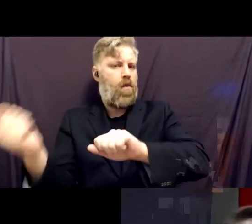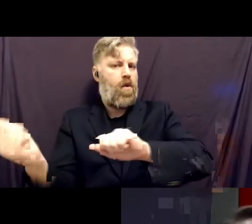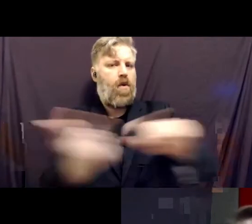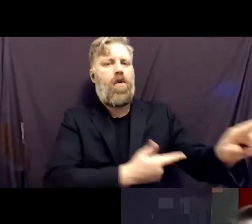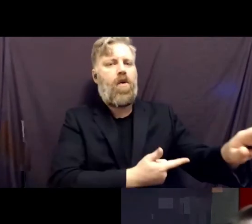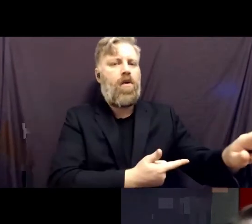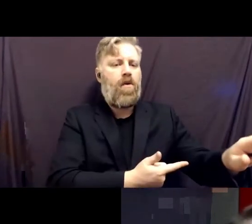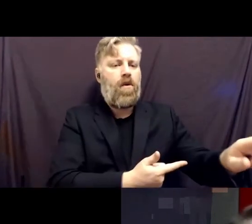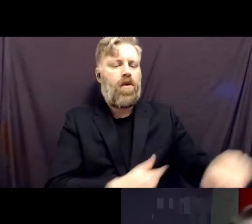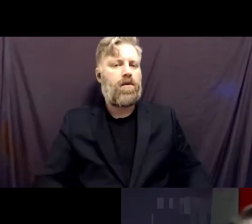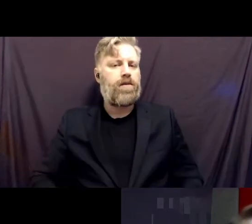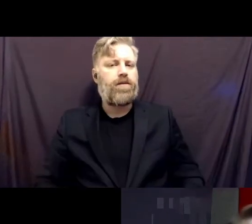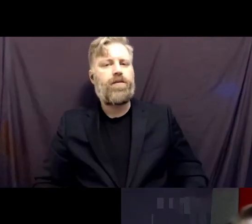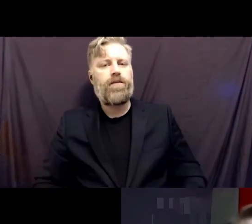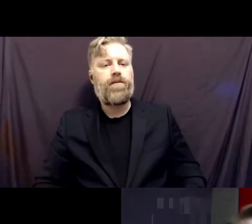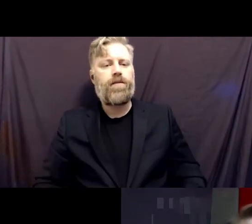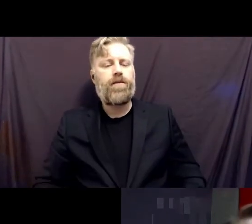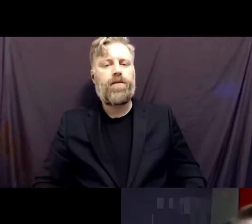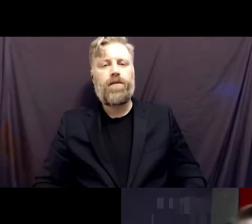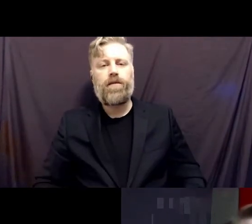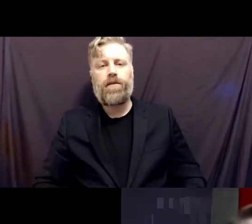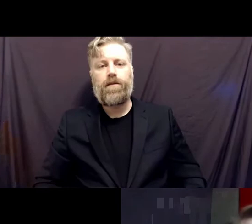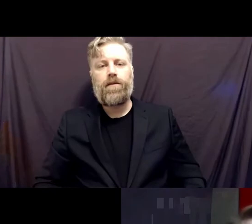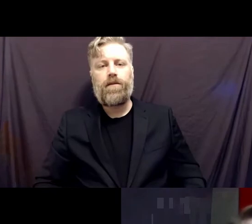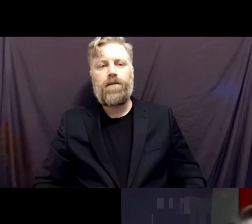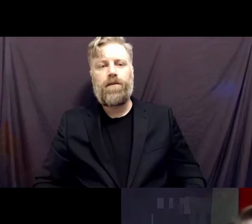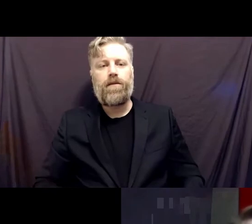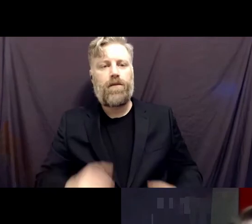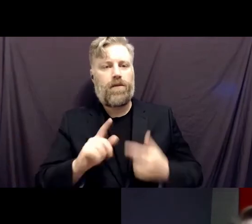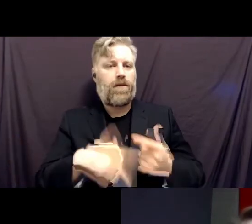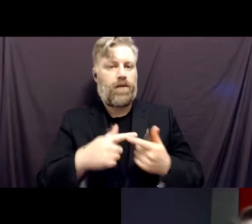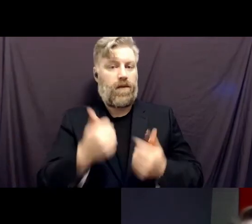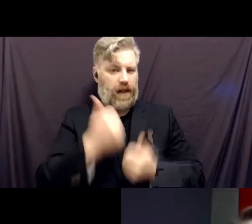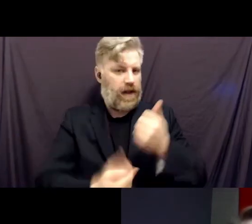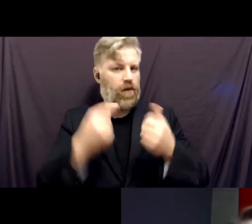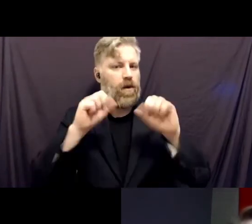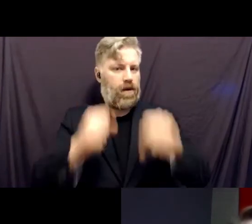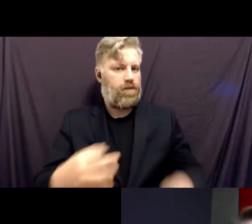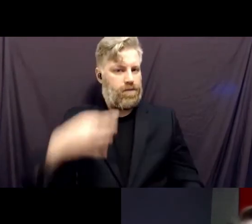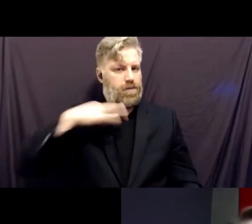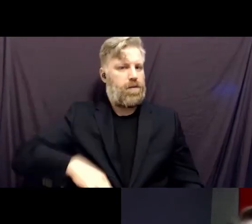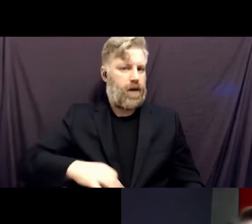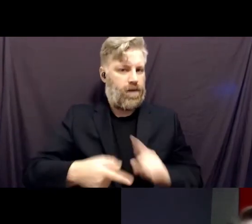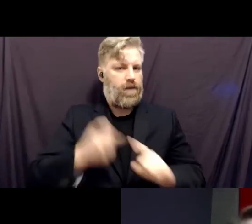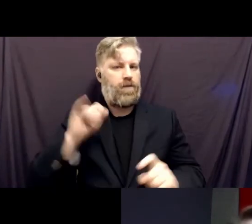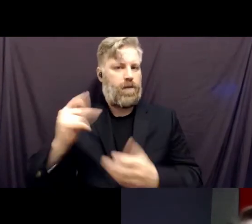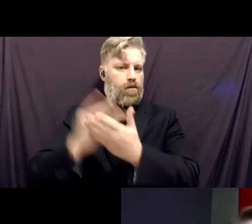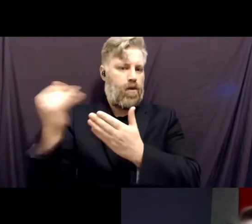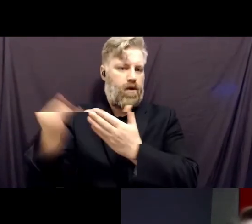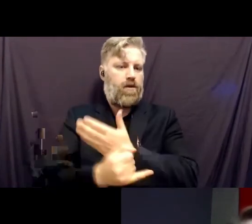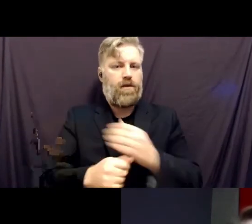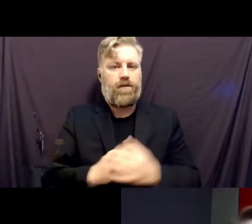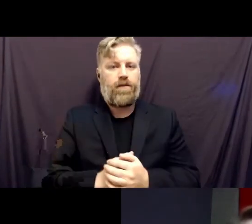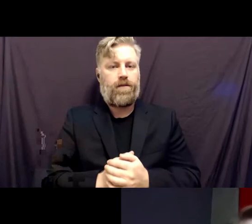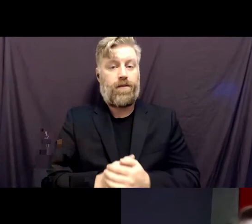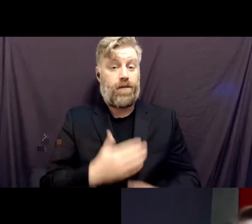that everybody can have a bonus out of this. And my wish